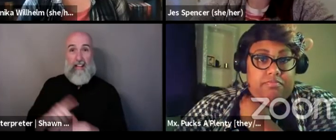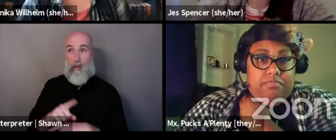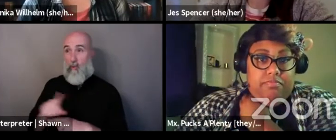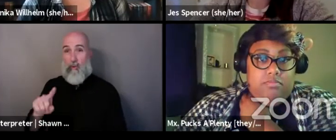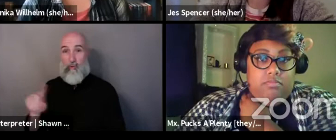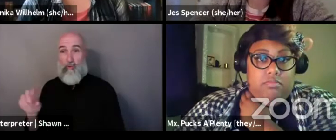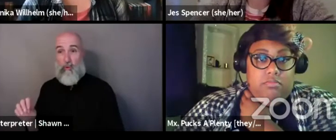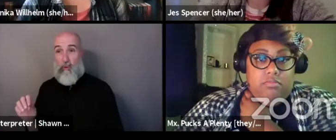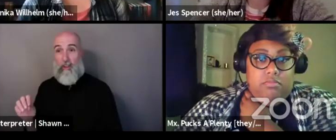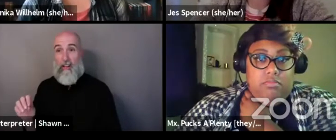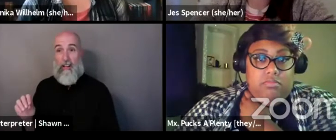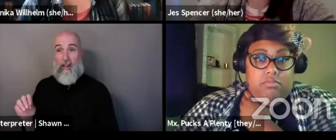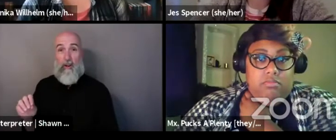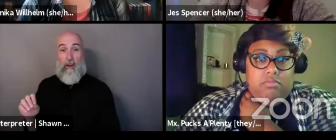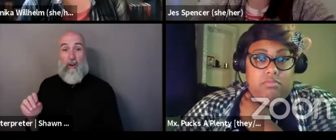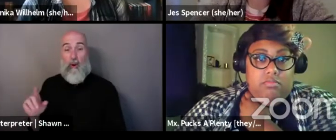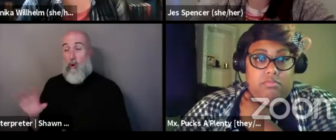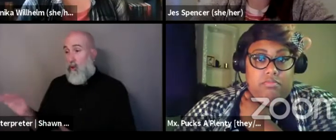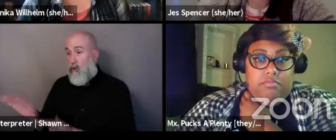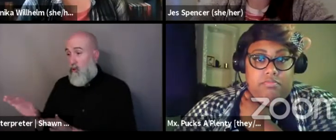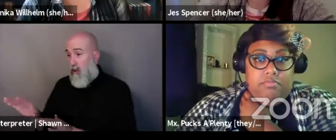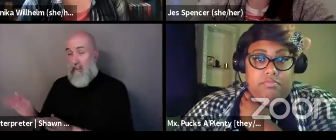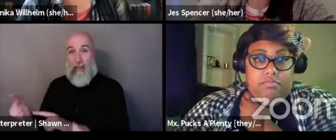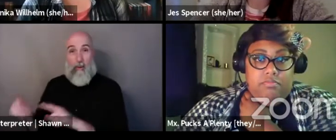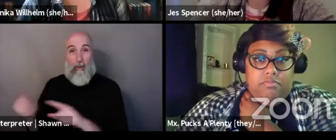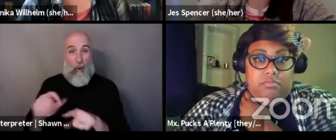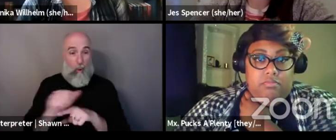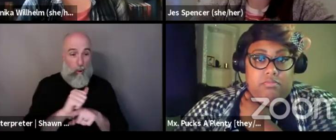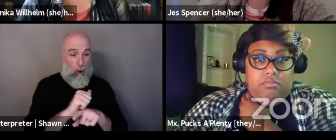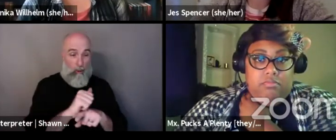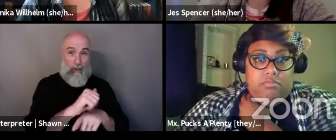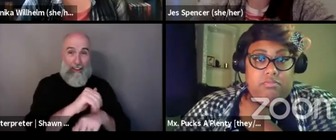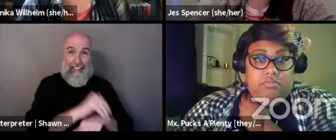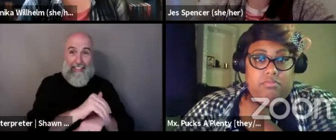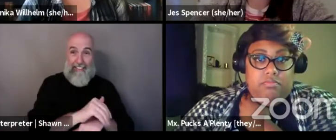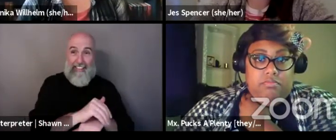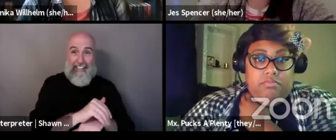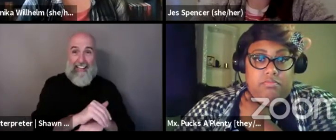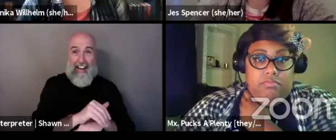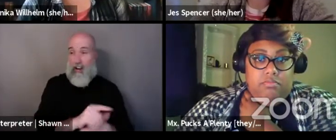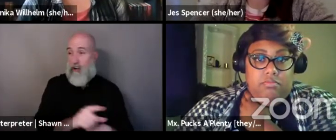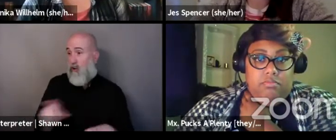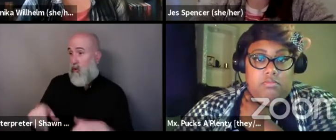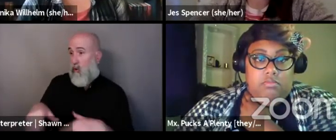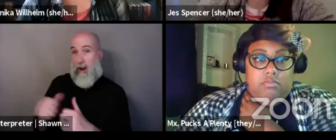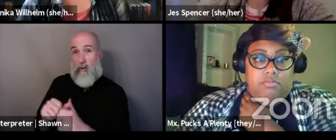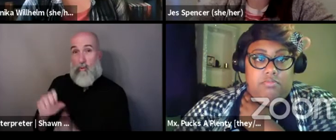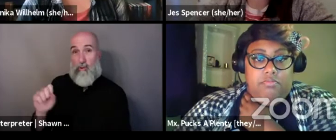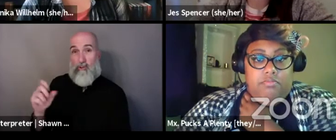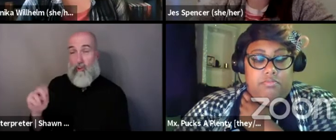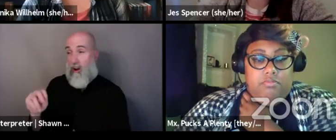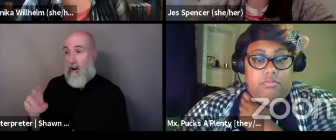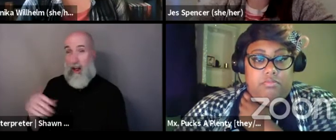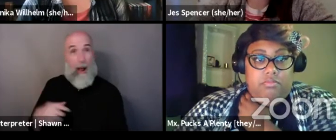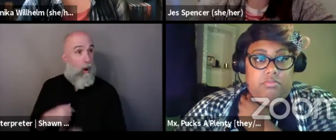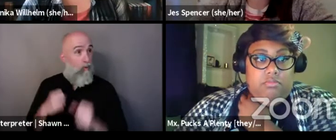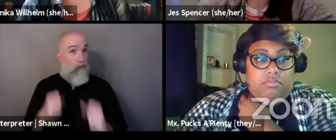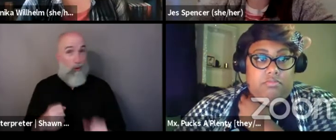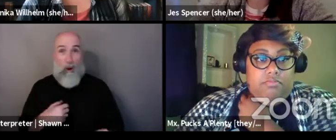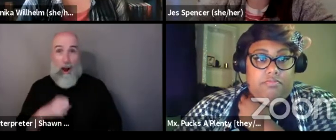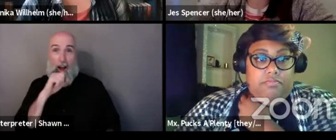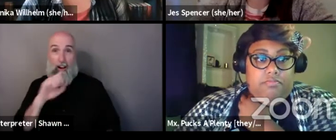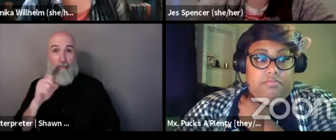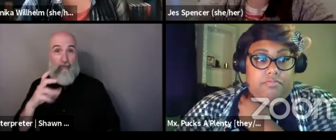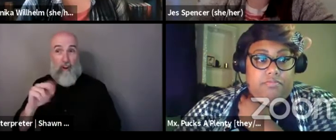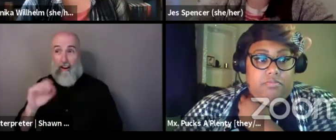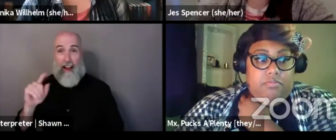and we'd do stuff and then we'd go to rehearsal in the evening and it was like, you're going to go hang out with Sean and Catherine. And it'd be like, great, I love Sean and Catherine.